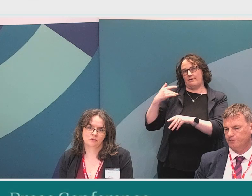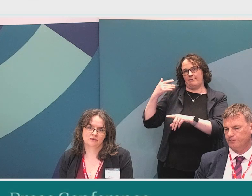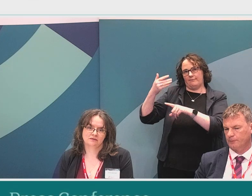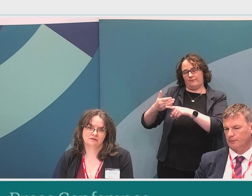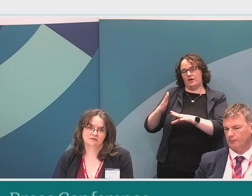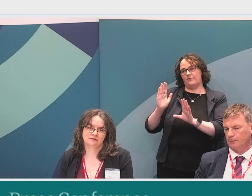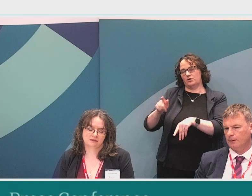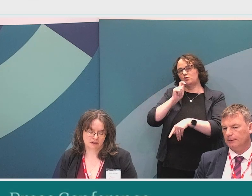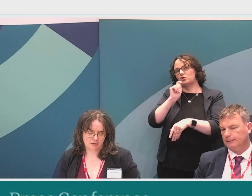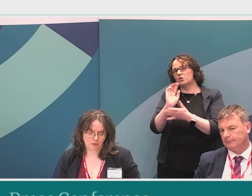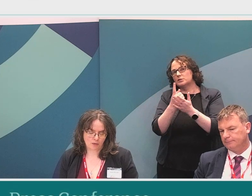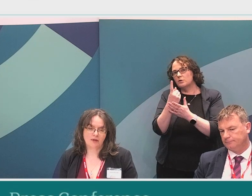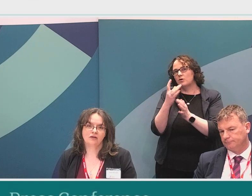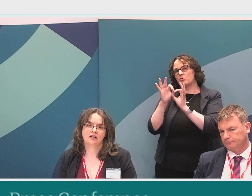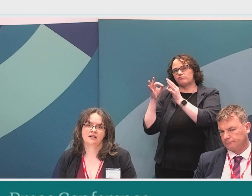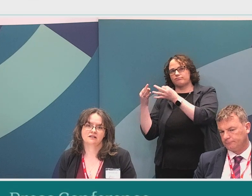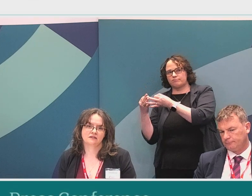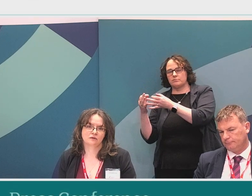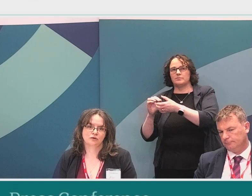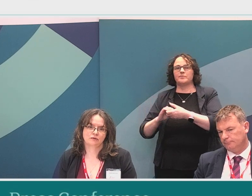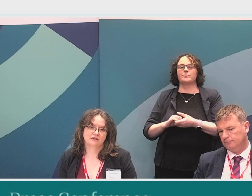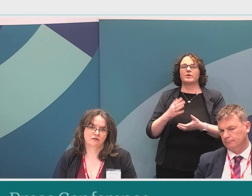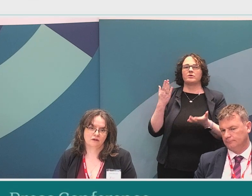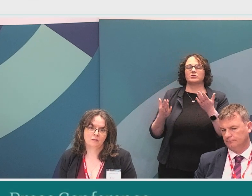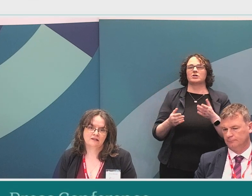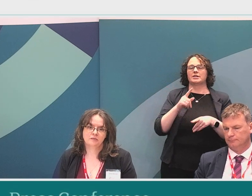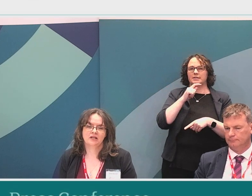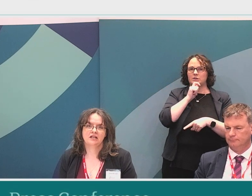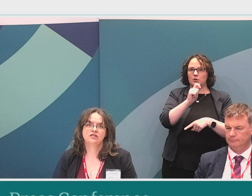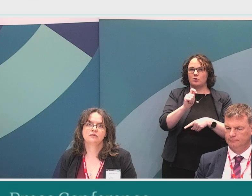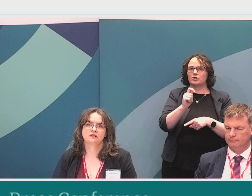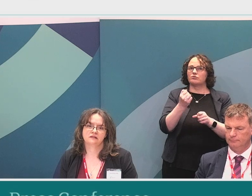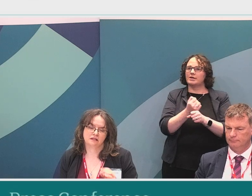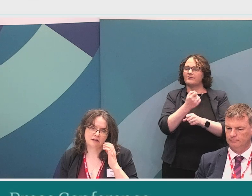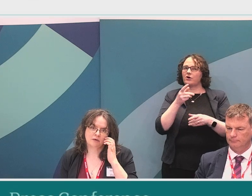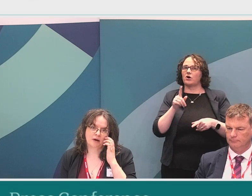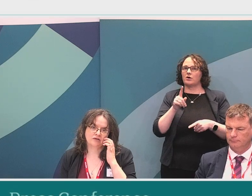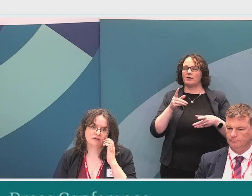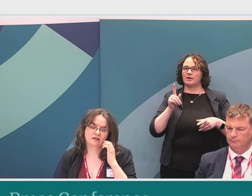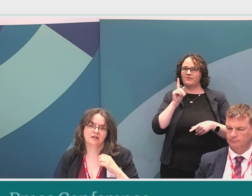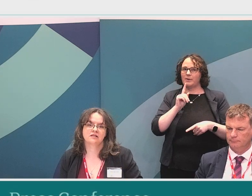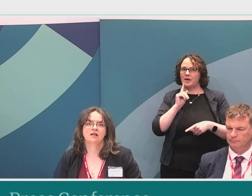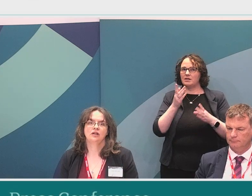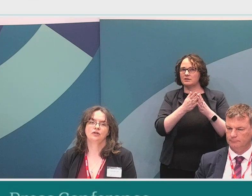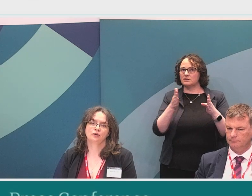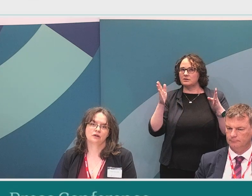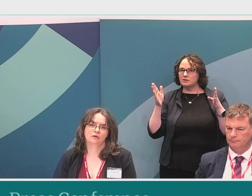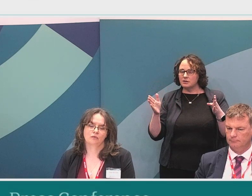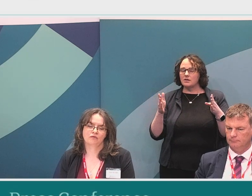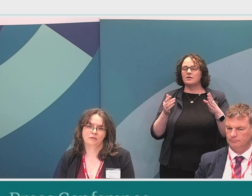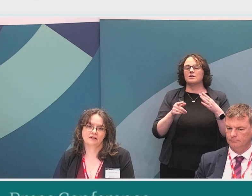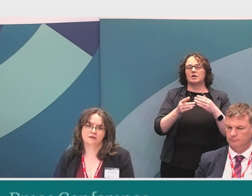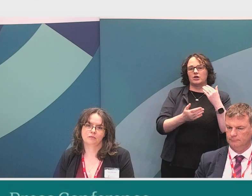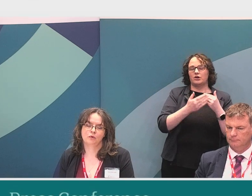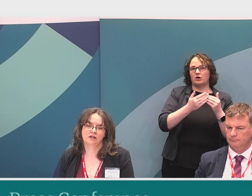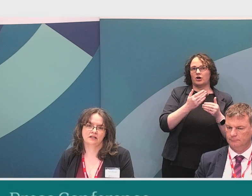someone. But when we look at the disclosure rates for females by age, we can see a clearer pattern that younger